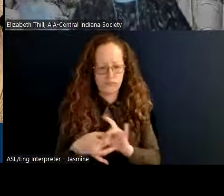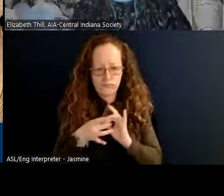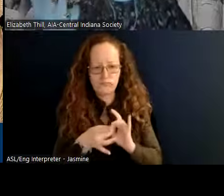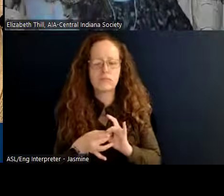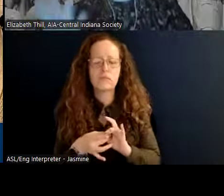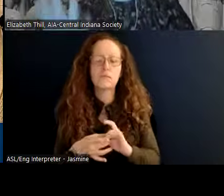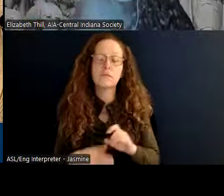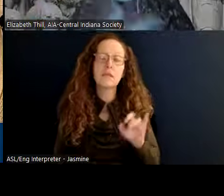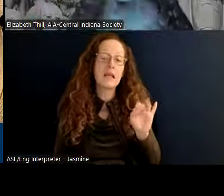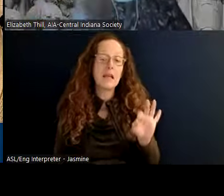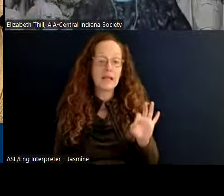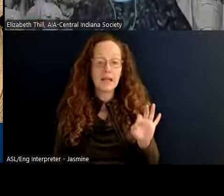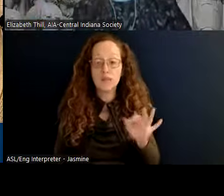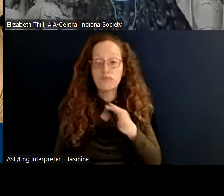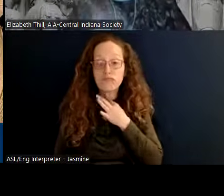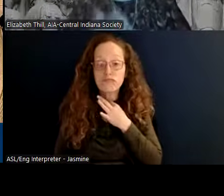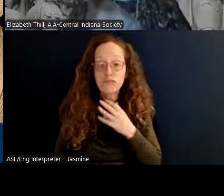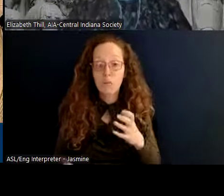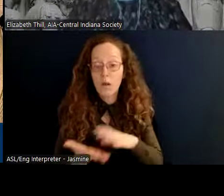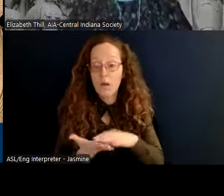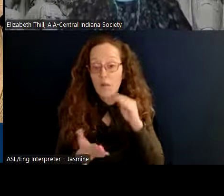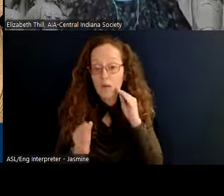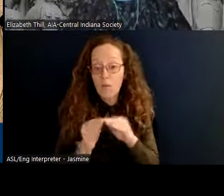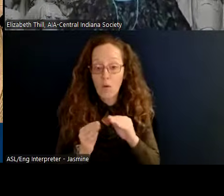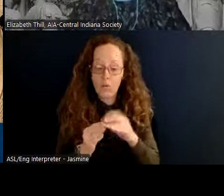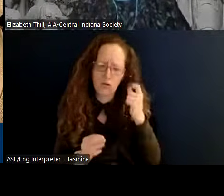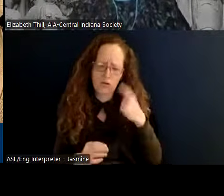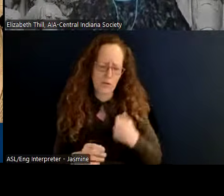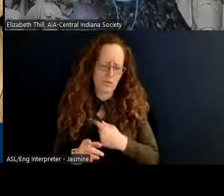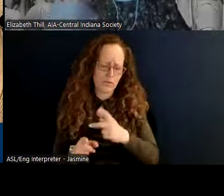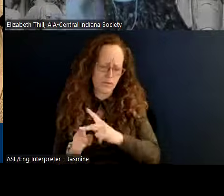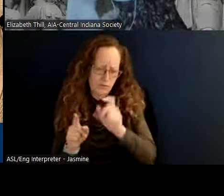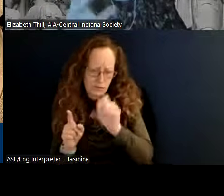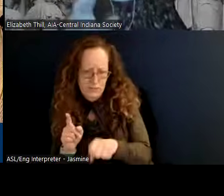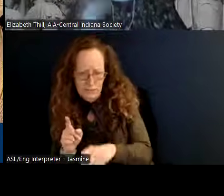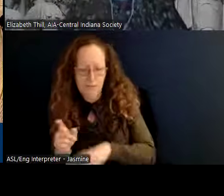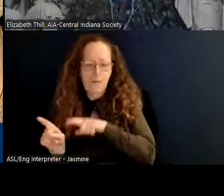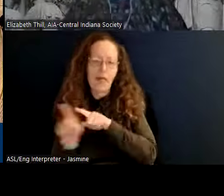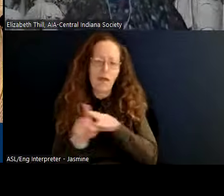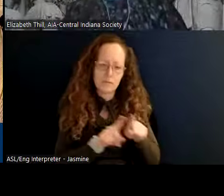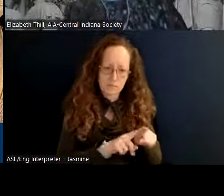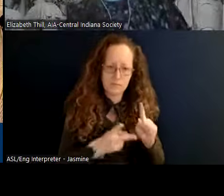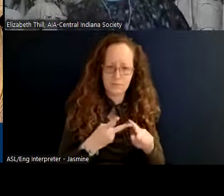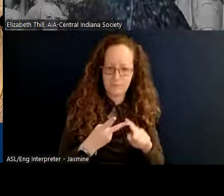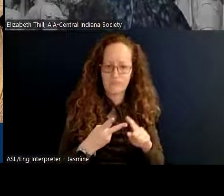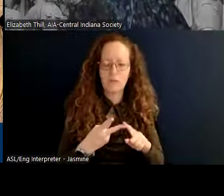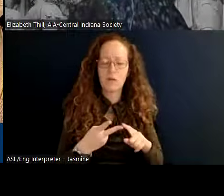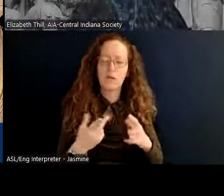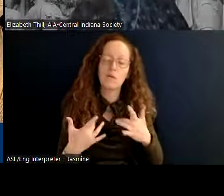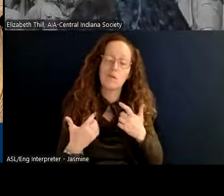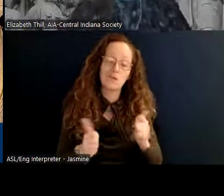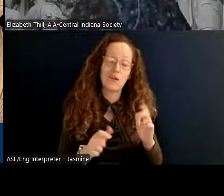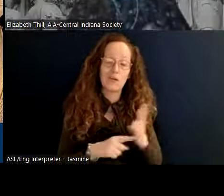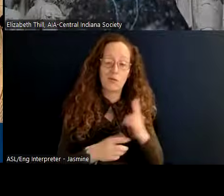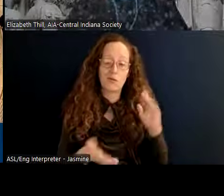If you would like to learn more, and we are not just professionals, we try to use not as much jargon as we might in